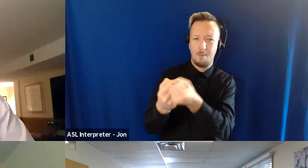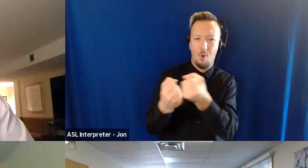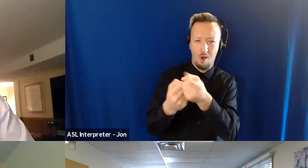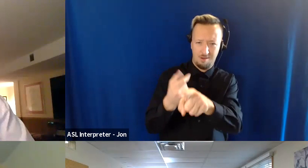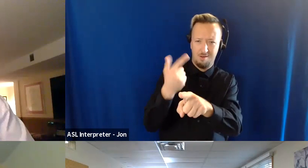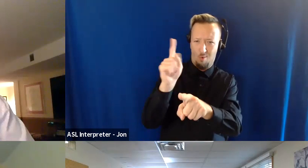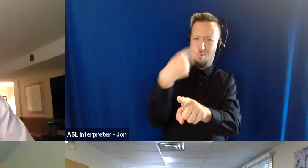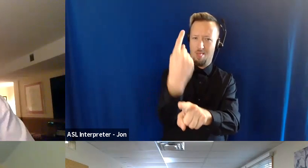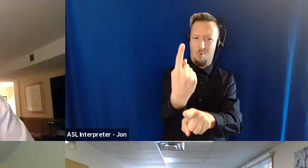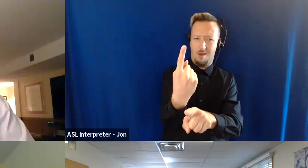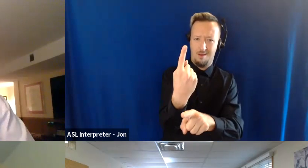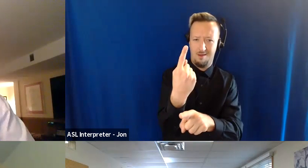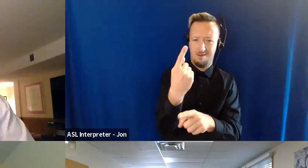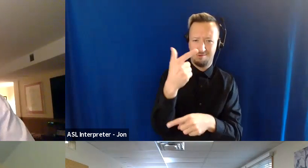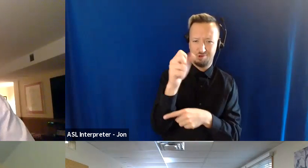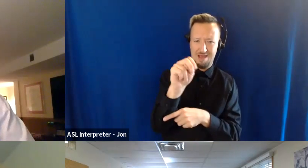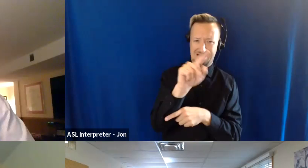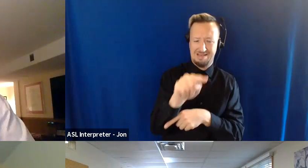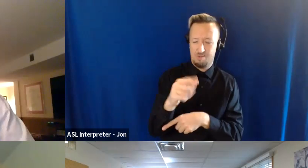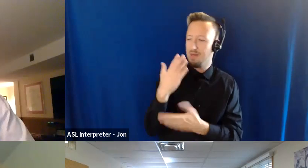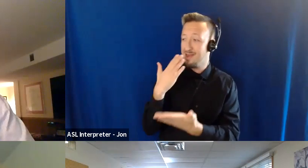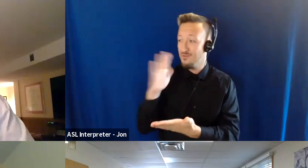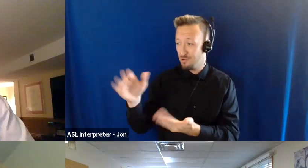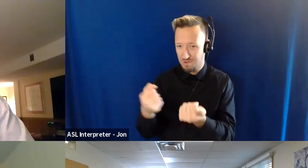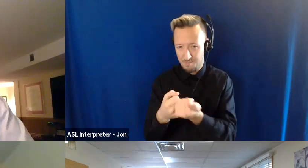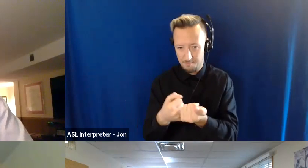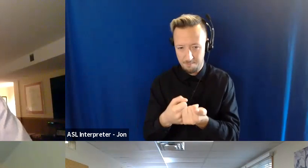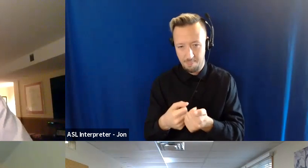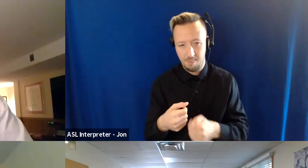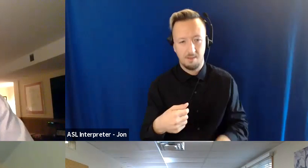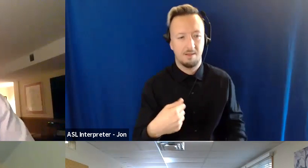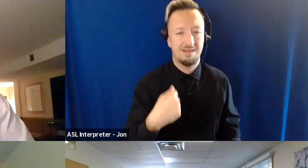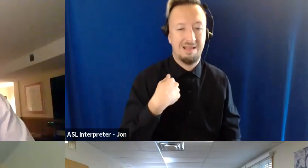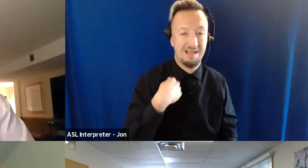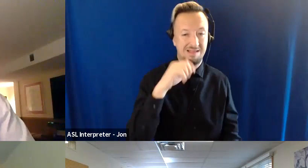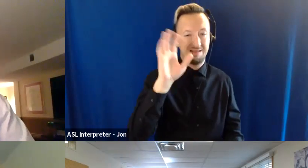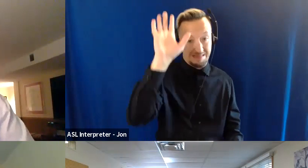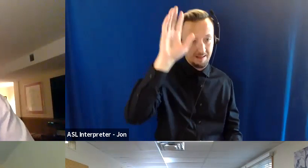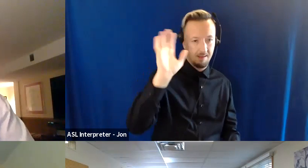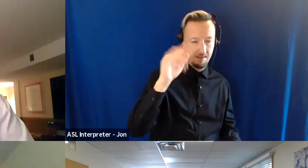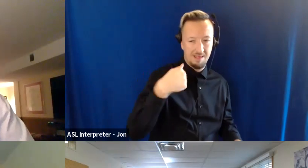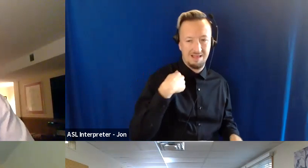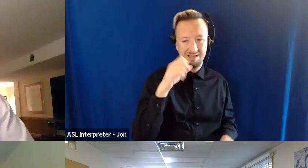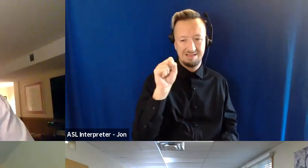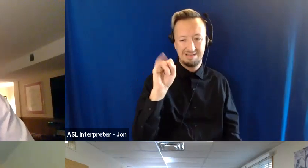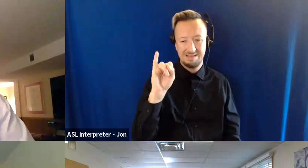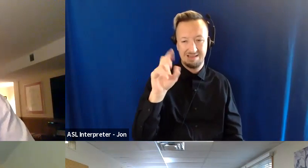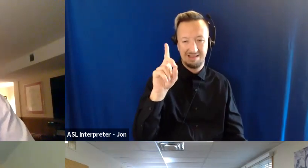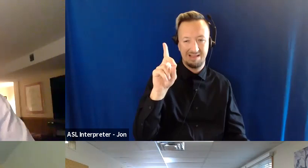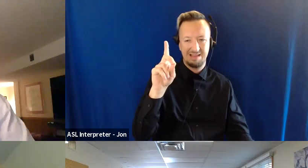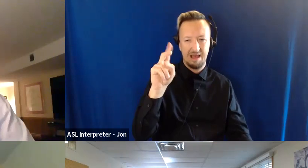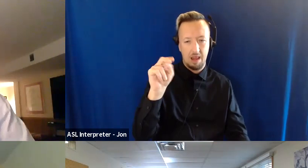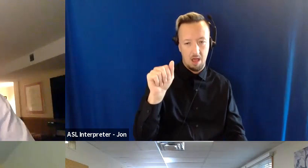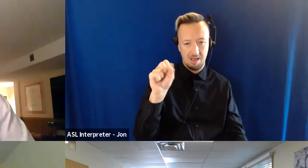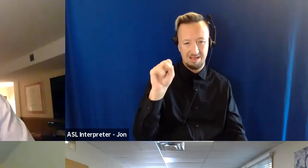whole generation. So thanks, Ariana. Yeah, Peter, I'm this having- is Sidna. I hate to interrupt. Peter, this is Sidna. There are two questions